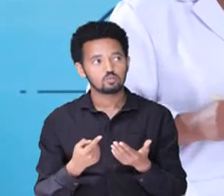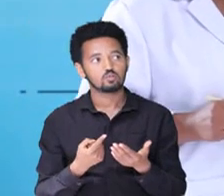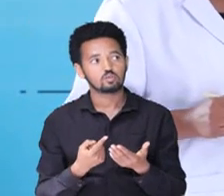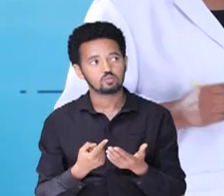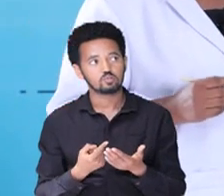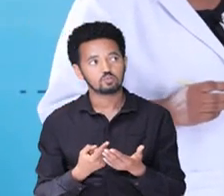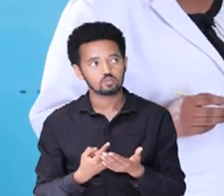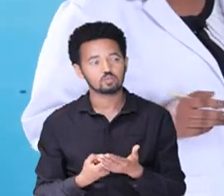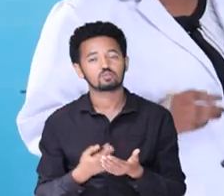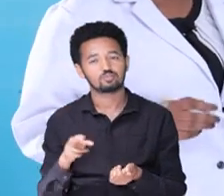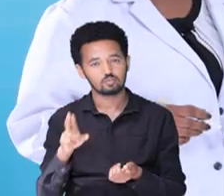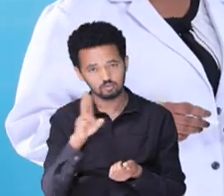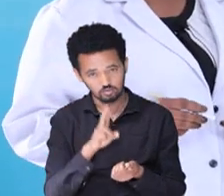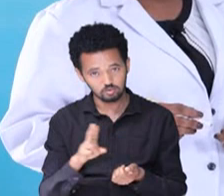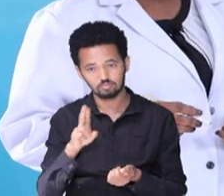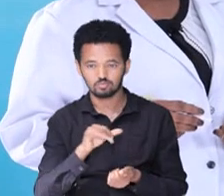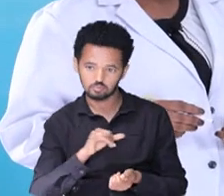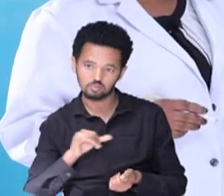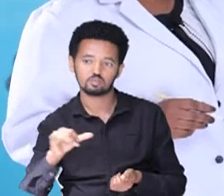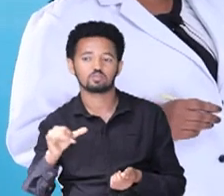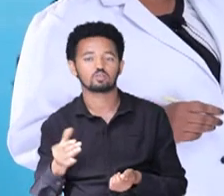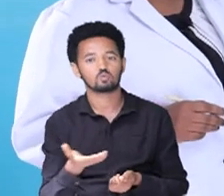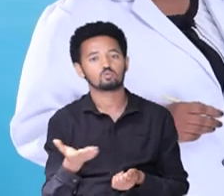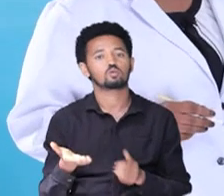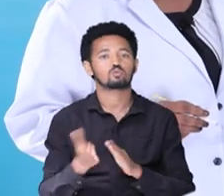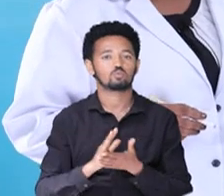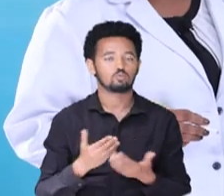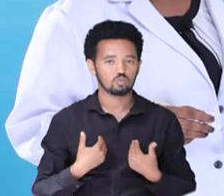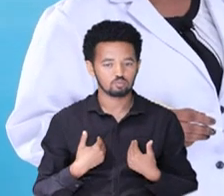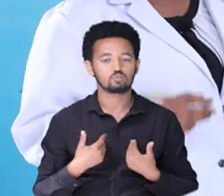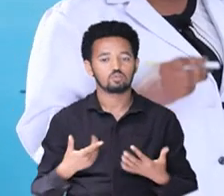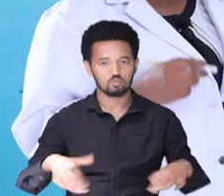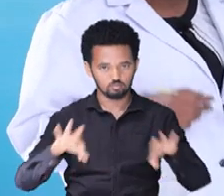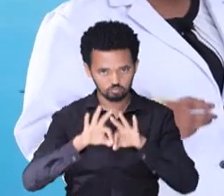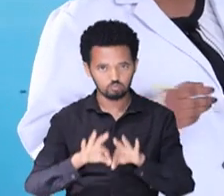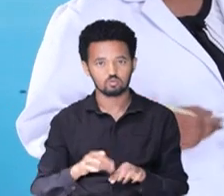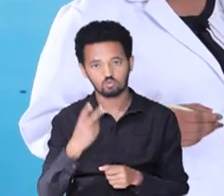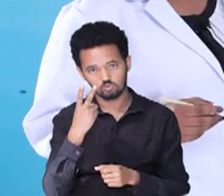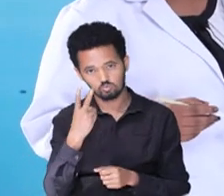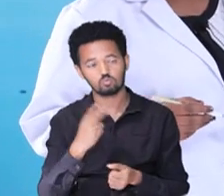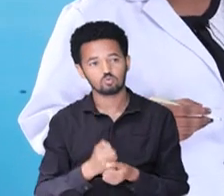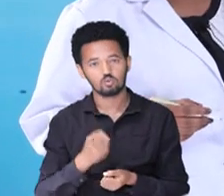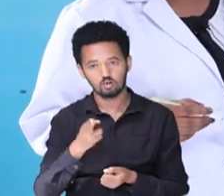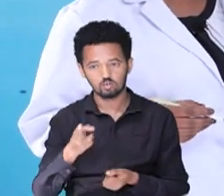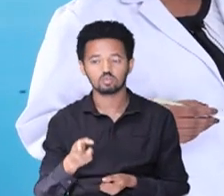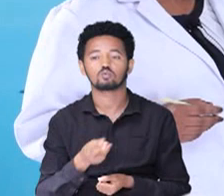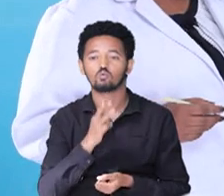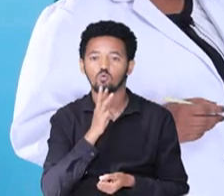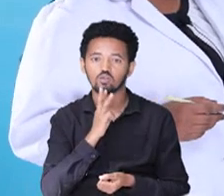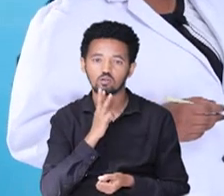more crops by using the same farmland. This is important to reduce running water.